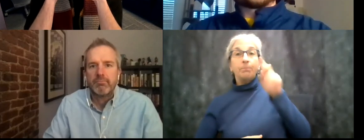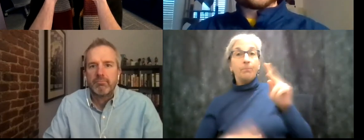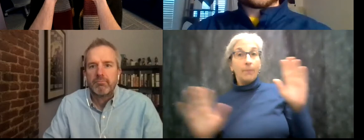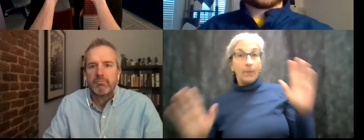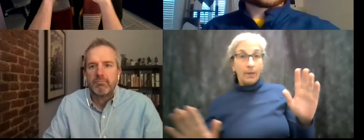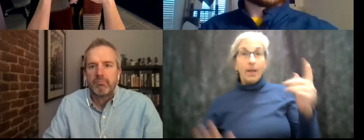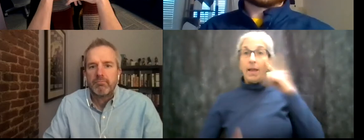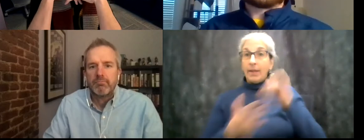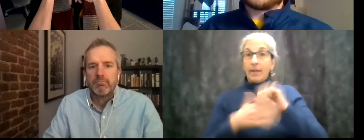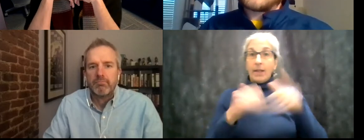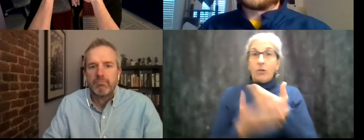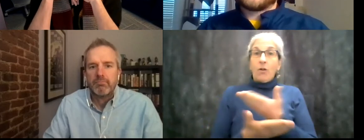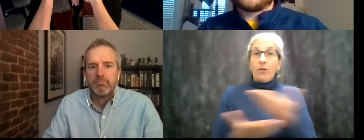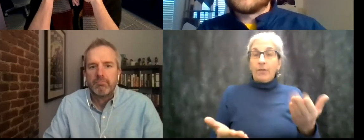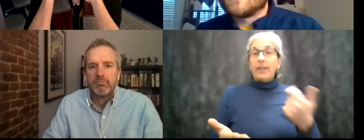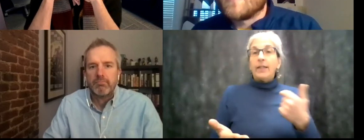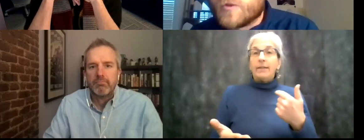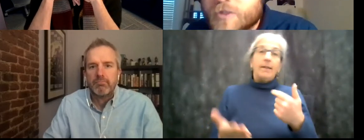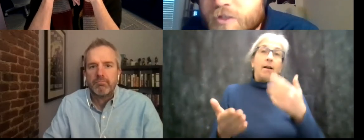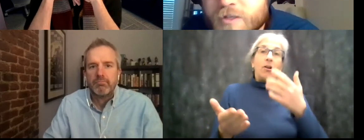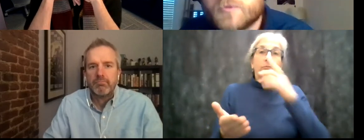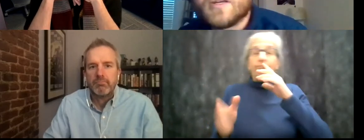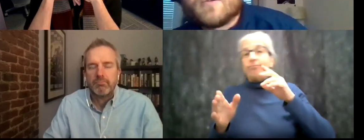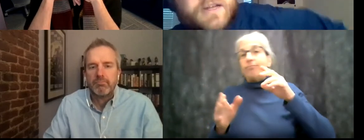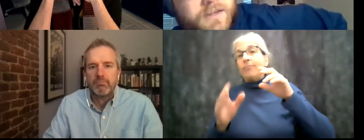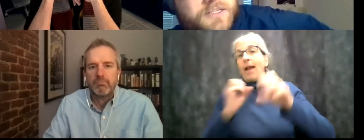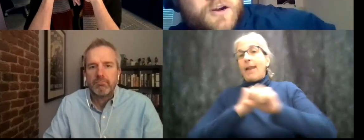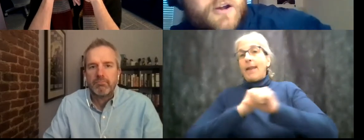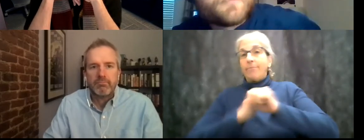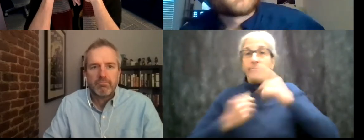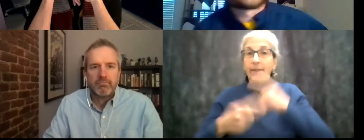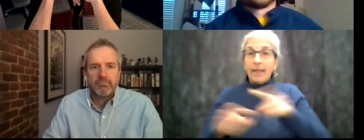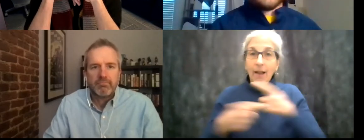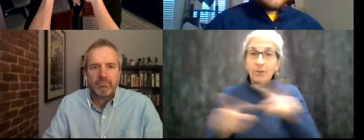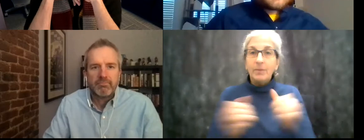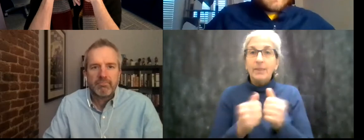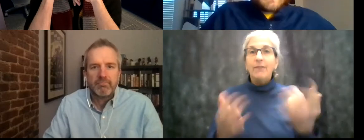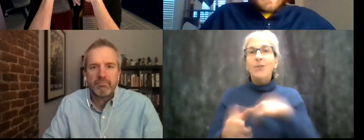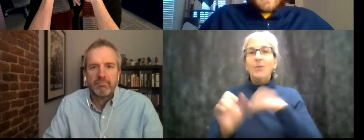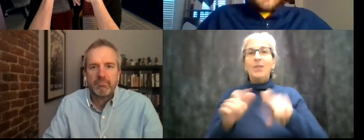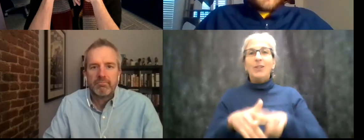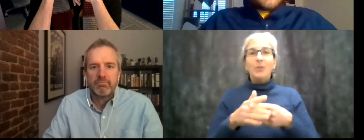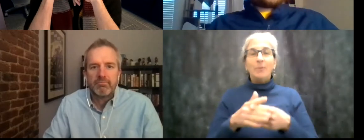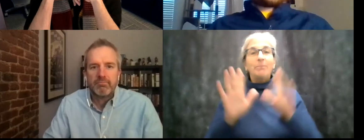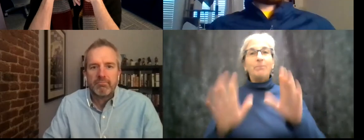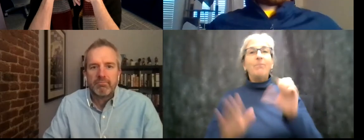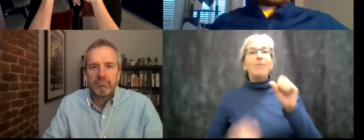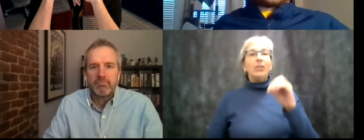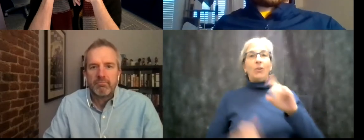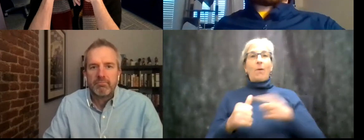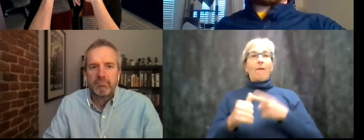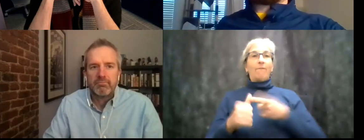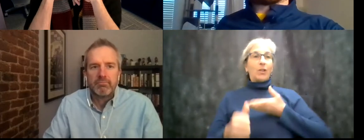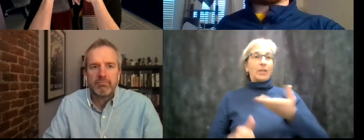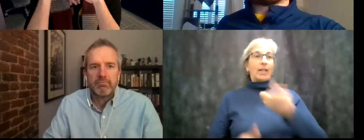is all of the things, the housekeeping and so forth, which is good. So we can go ahead and get started. So as I said, our first guest